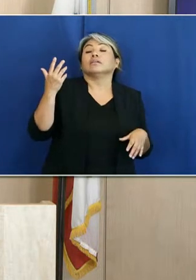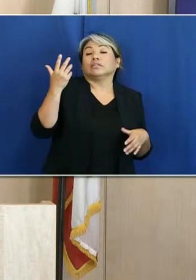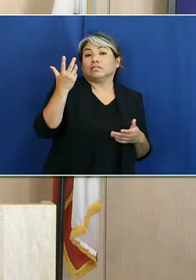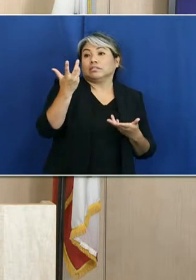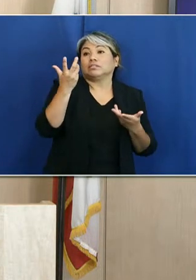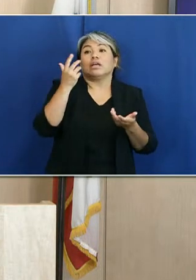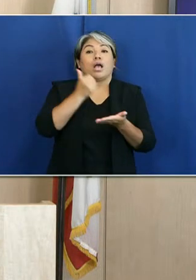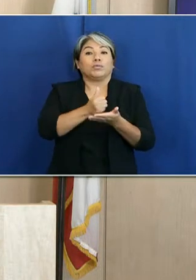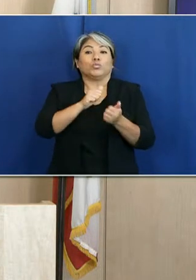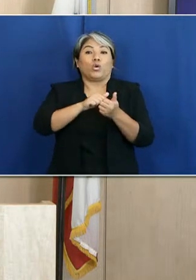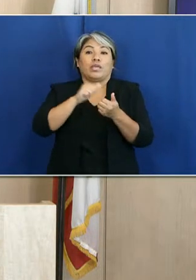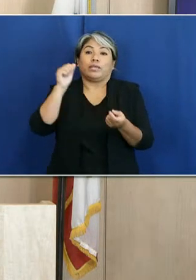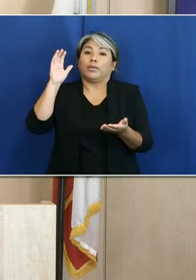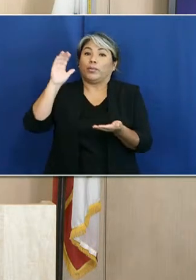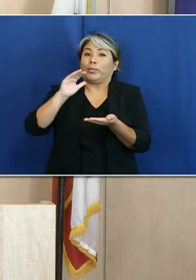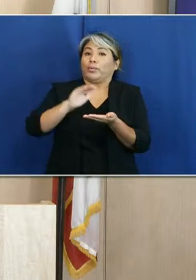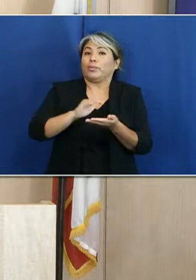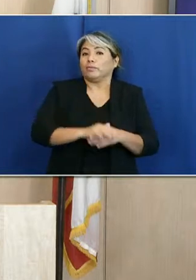the community spread.